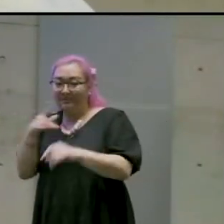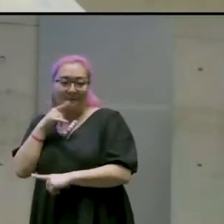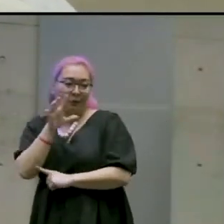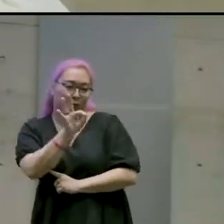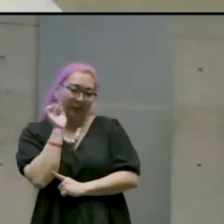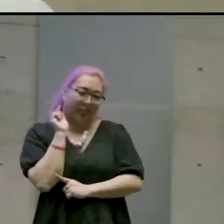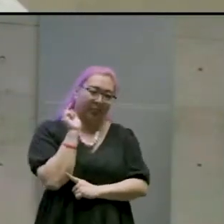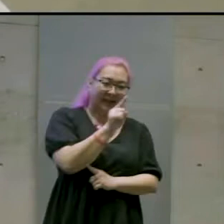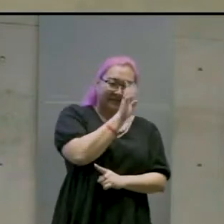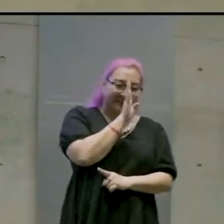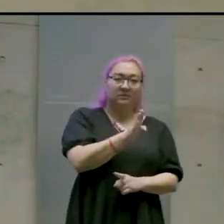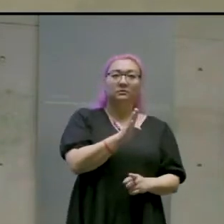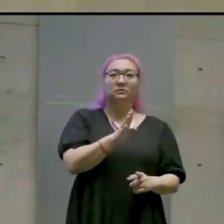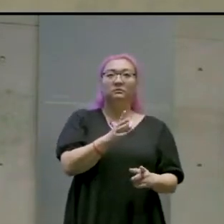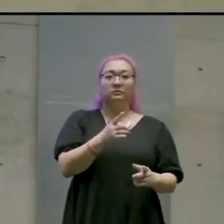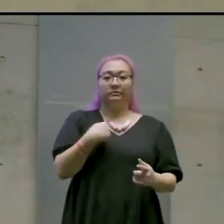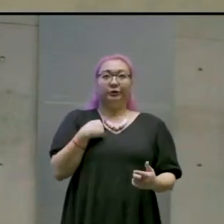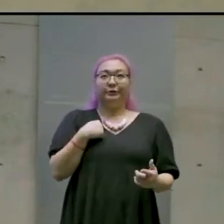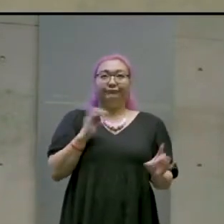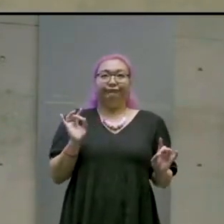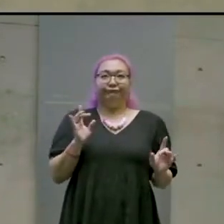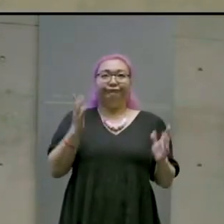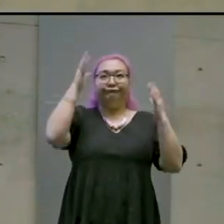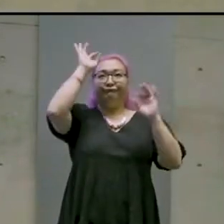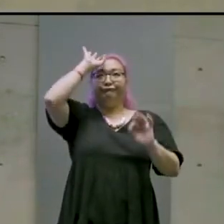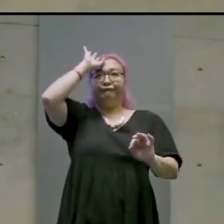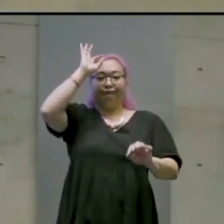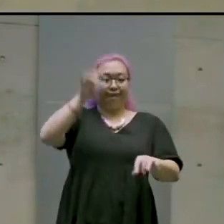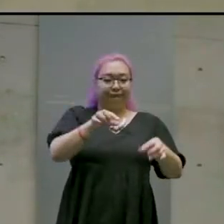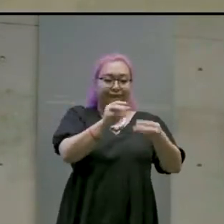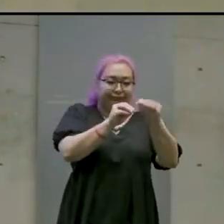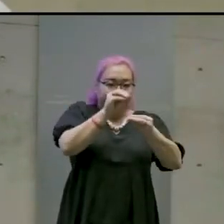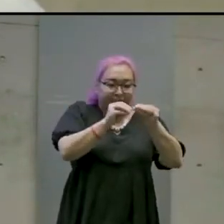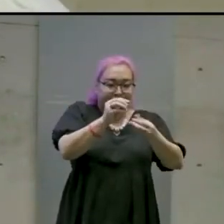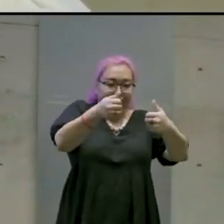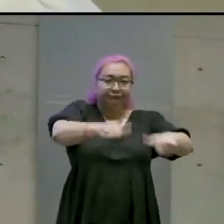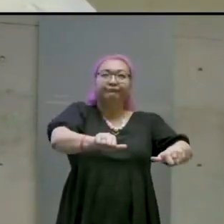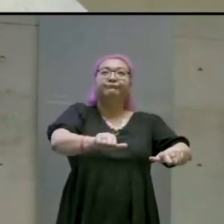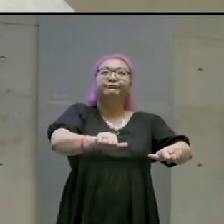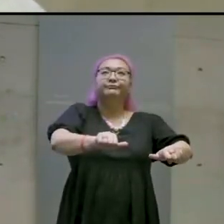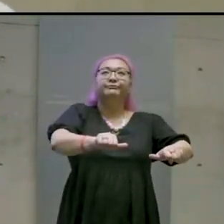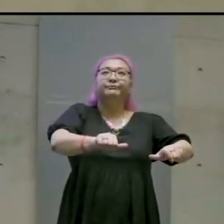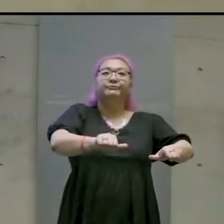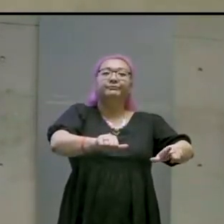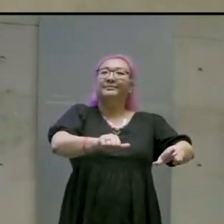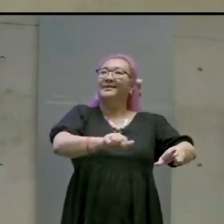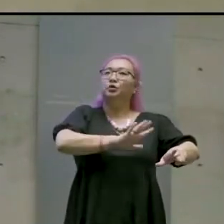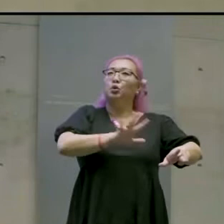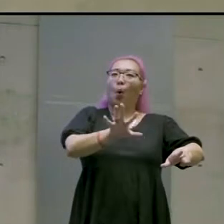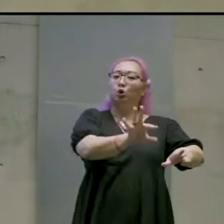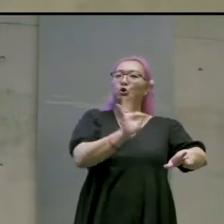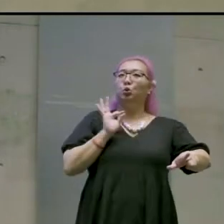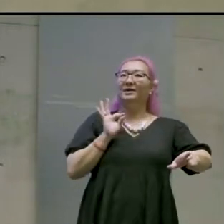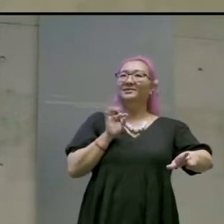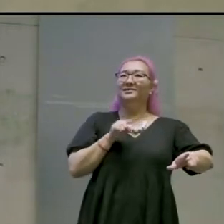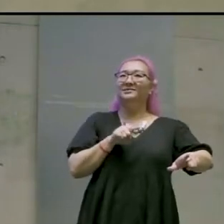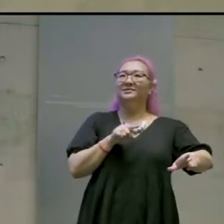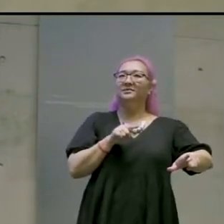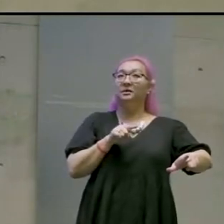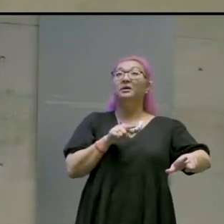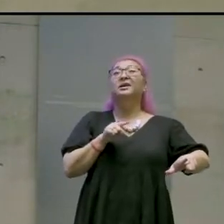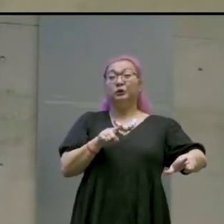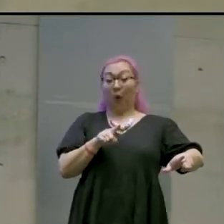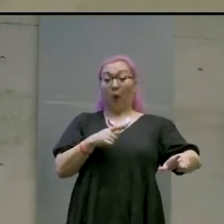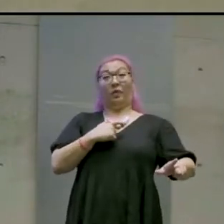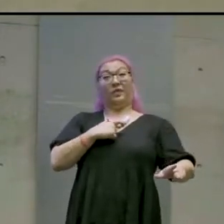only way that they know how. So the player has to be aware that they're actually making a choice in the first place for it to be meaningful to them. The second part